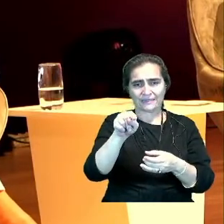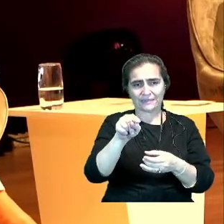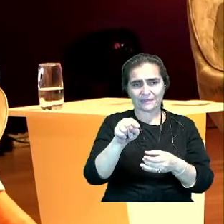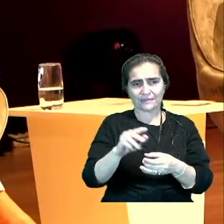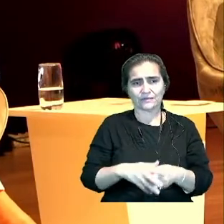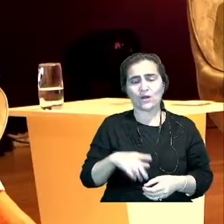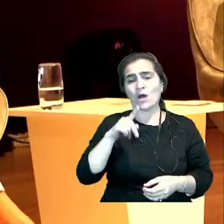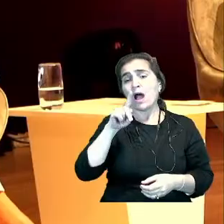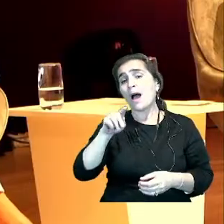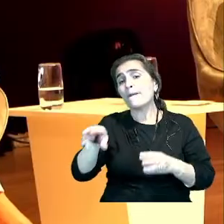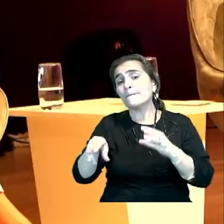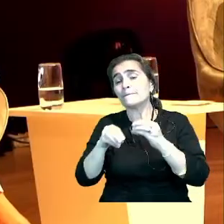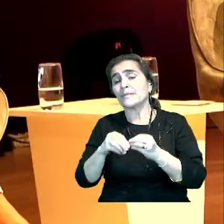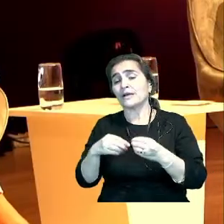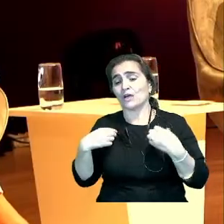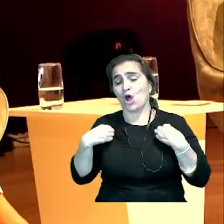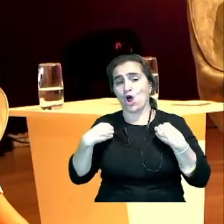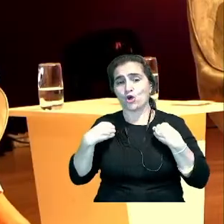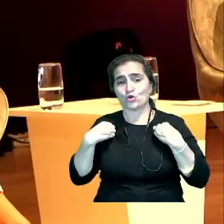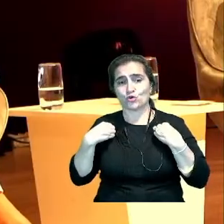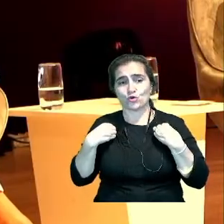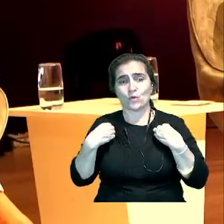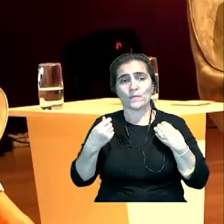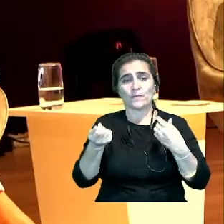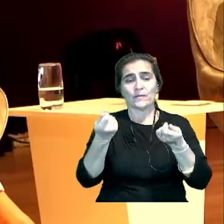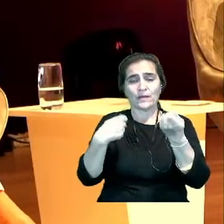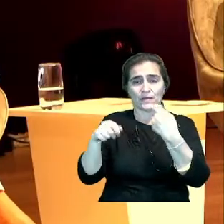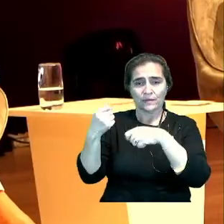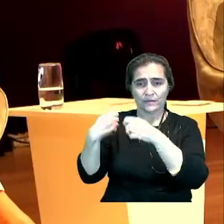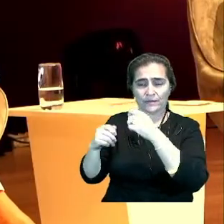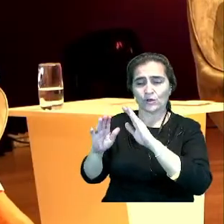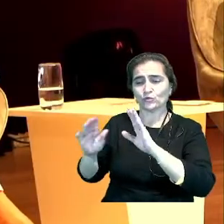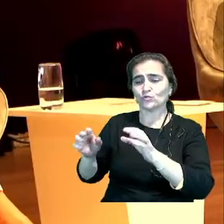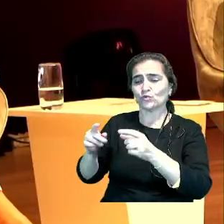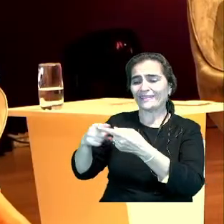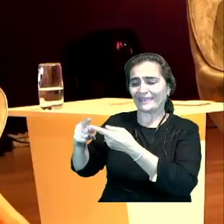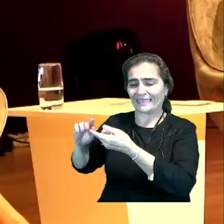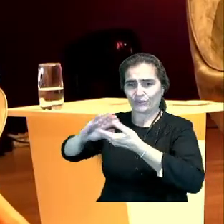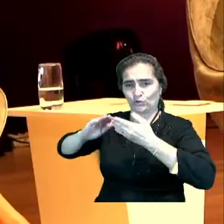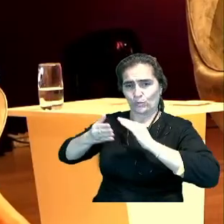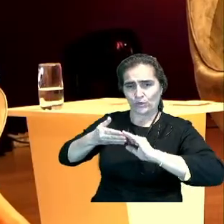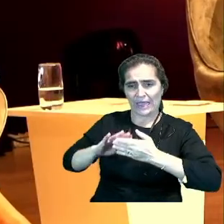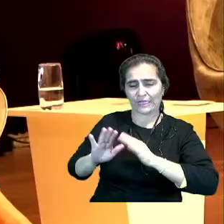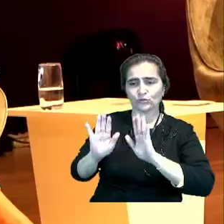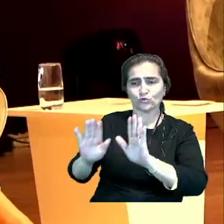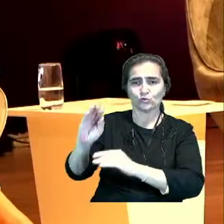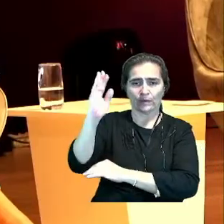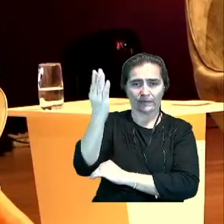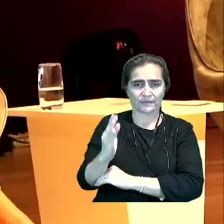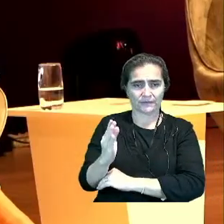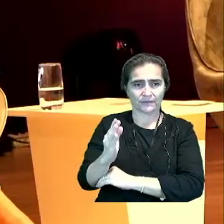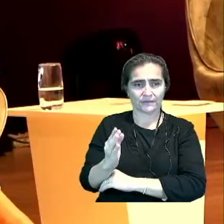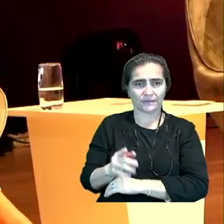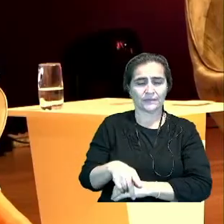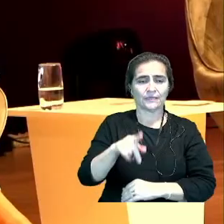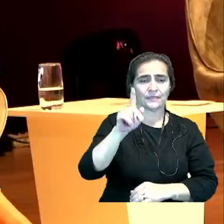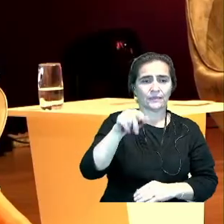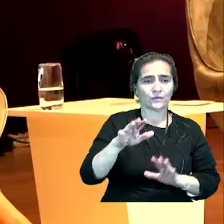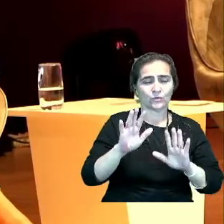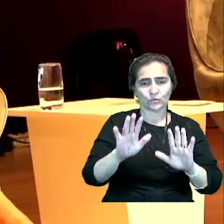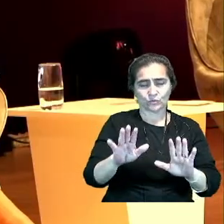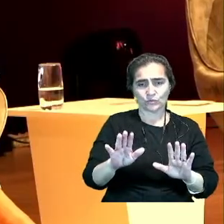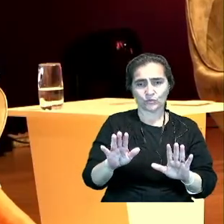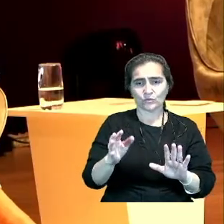people and clothing and apparel that have been used in these communities in the region of Terreiro de